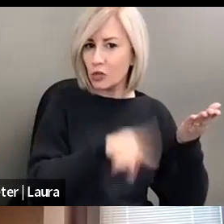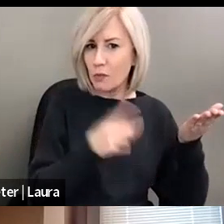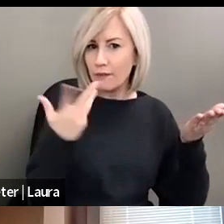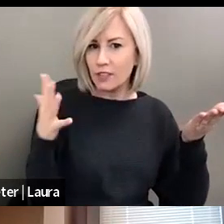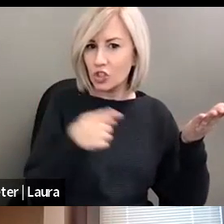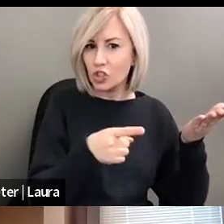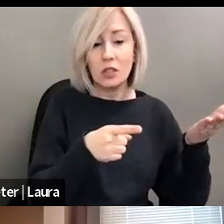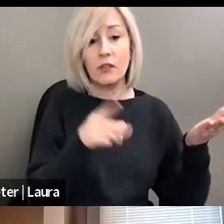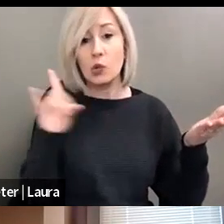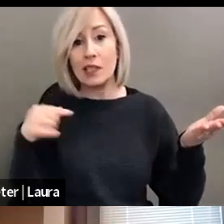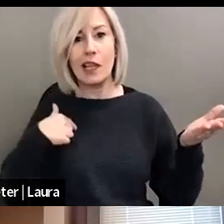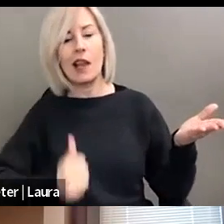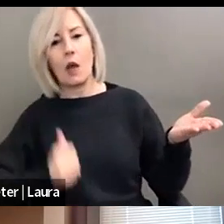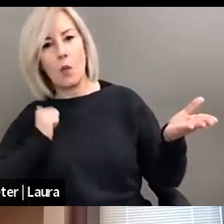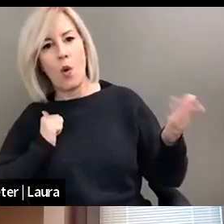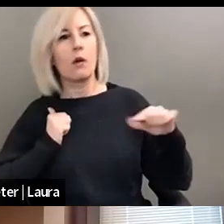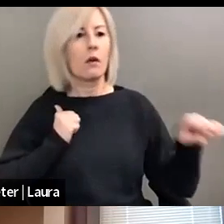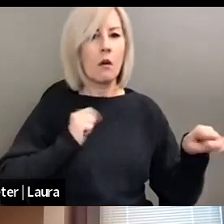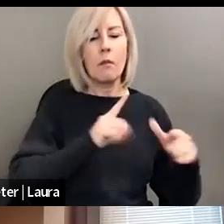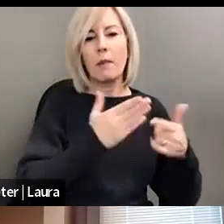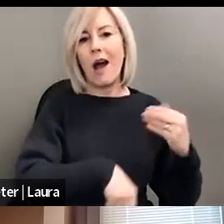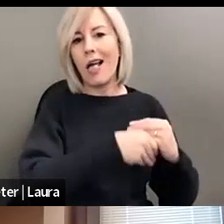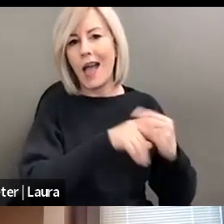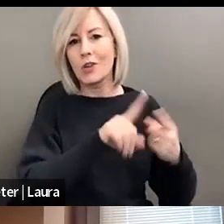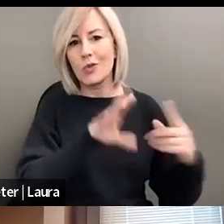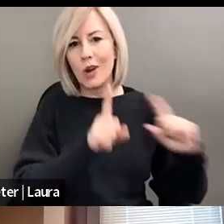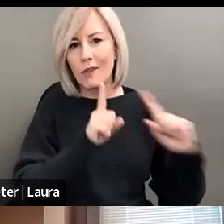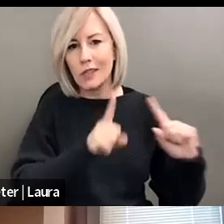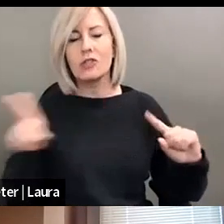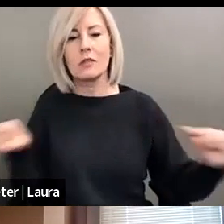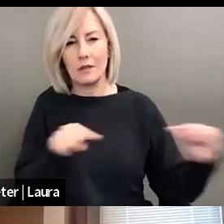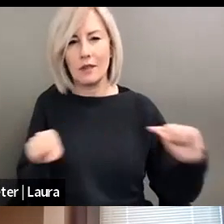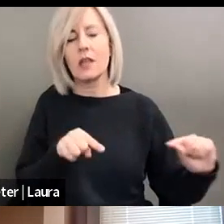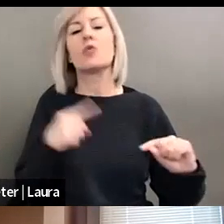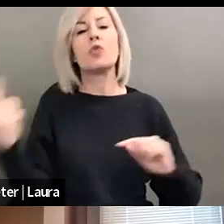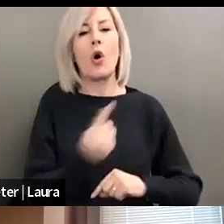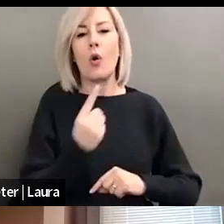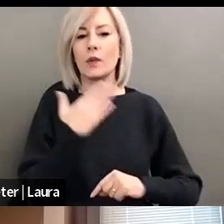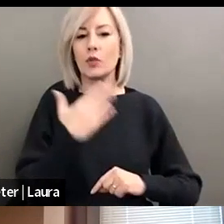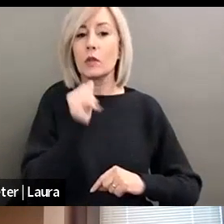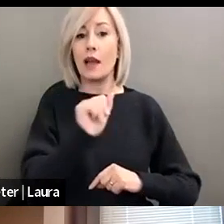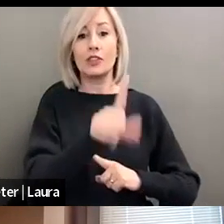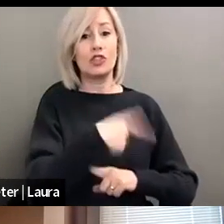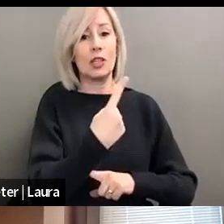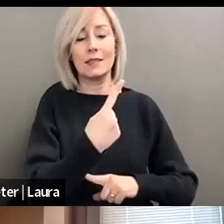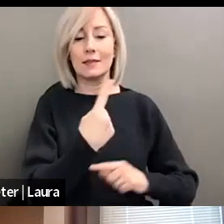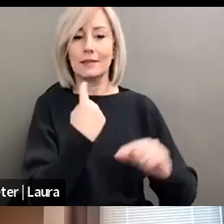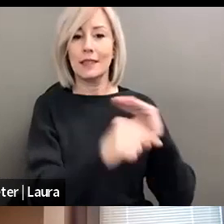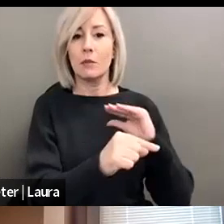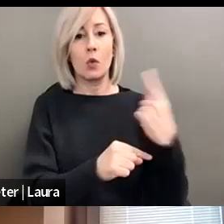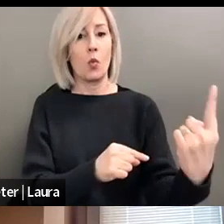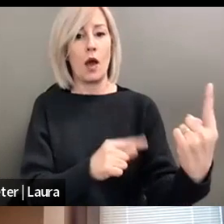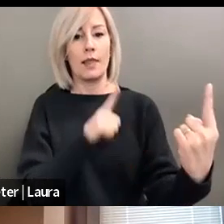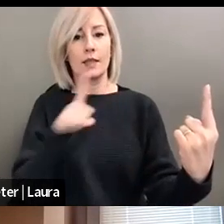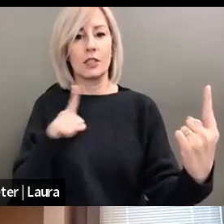person? If you did, then I won't, or maybe I'll add, to the conversation. So it's always good to not just email one